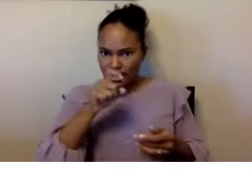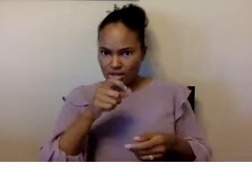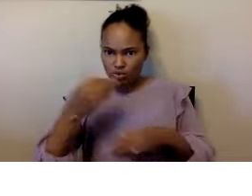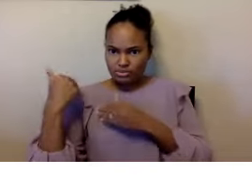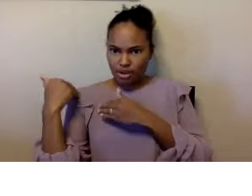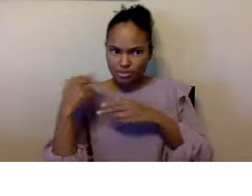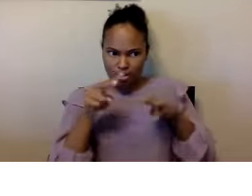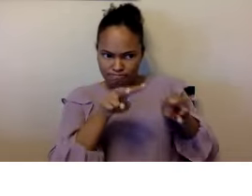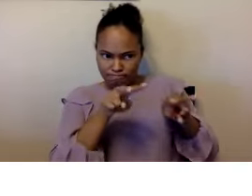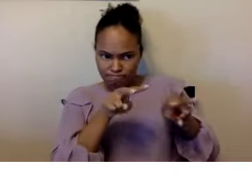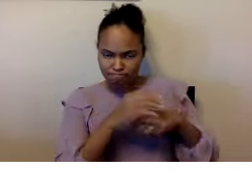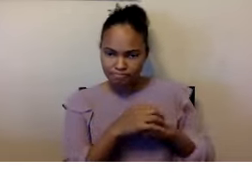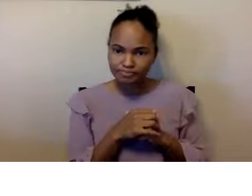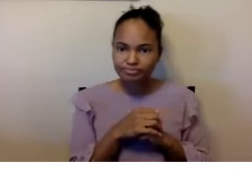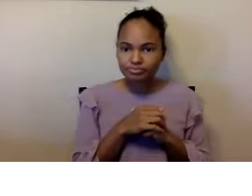All right, no worries.